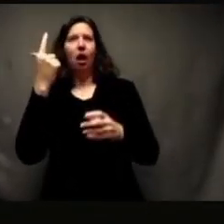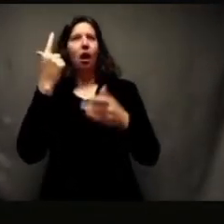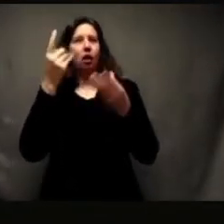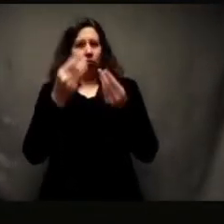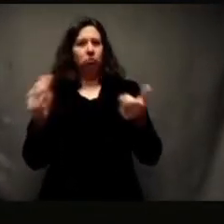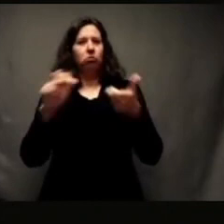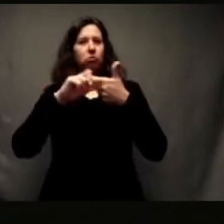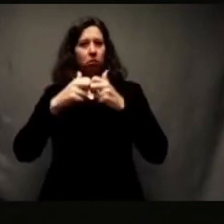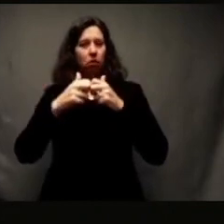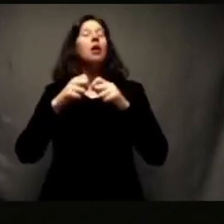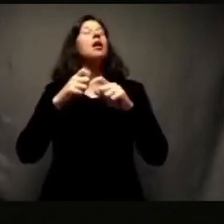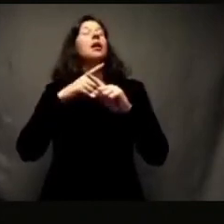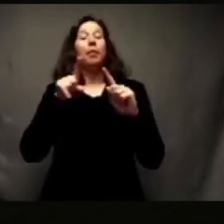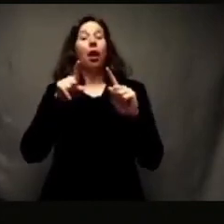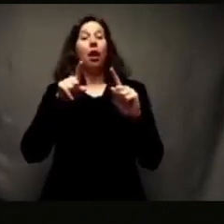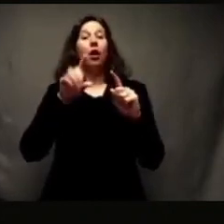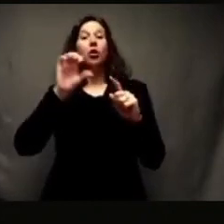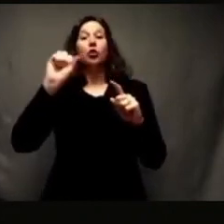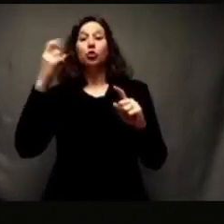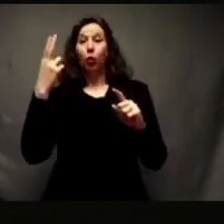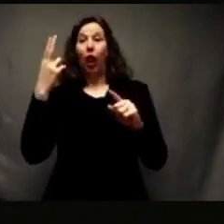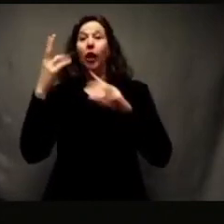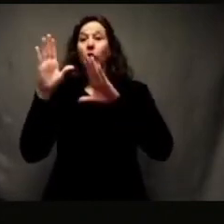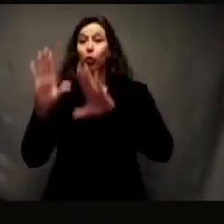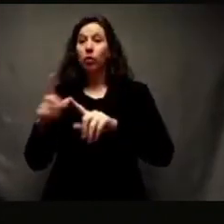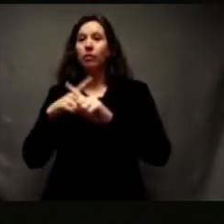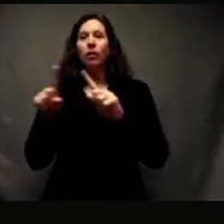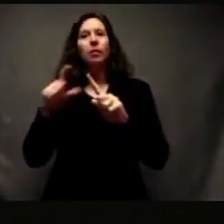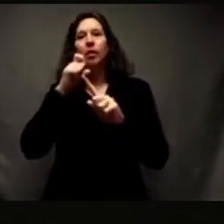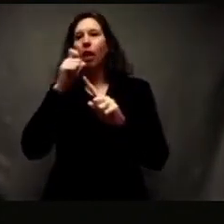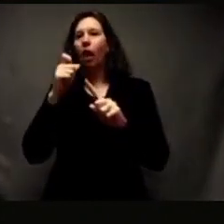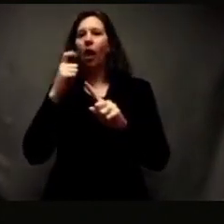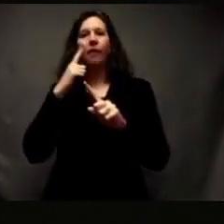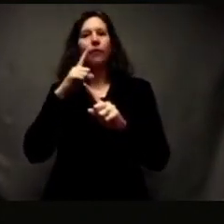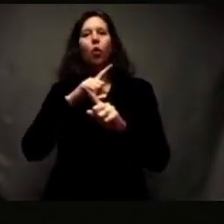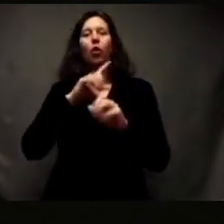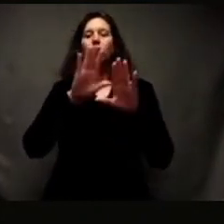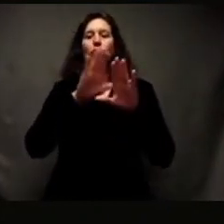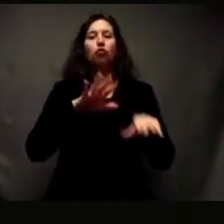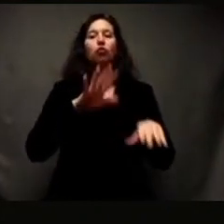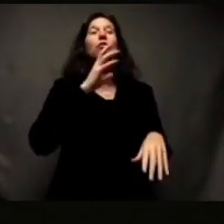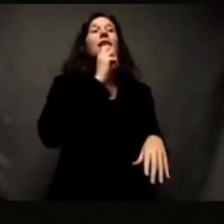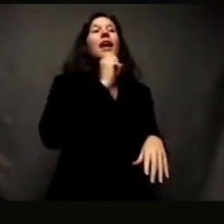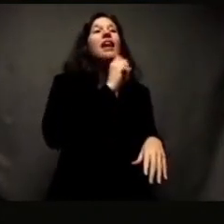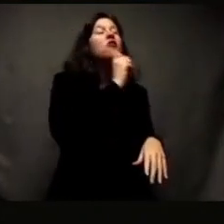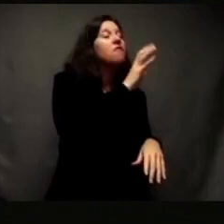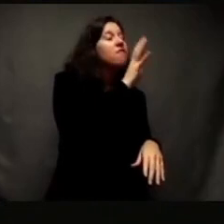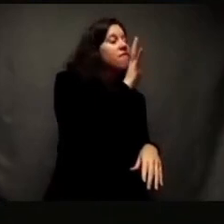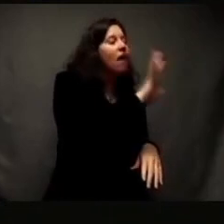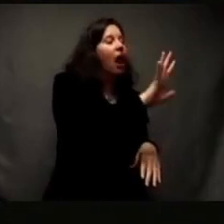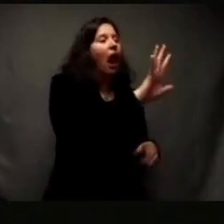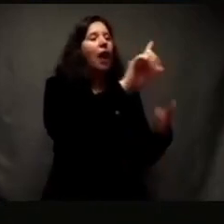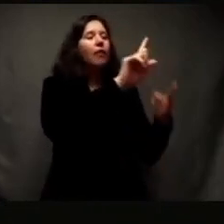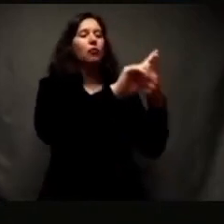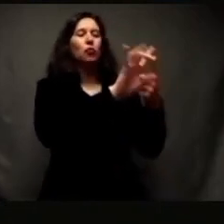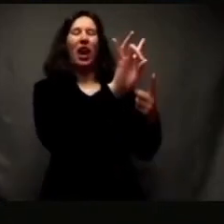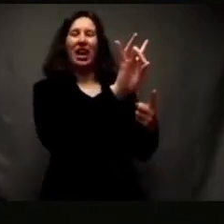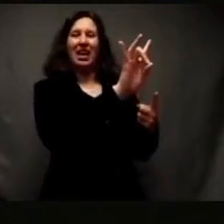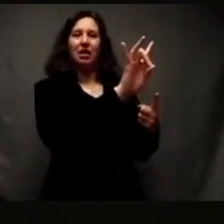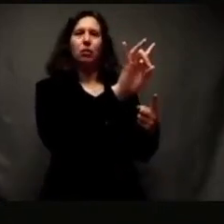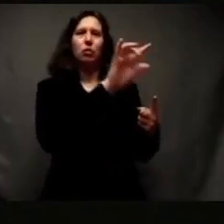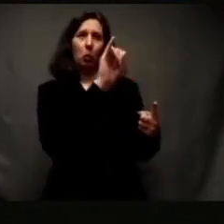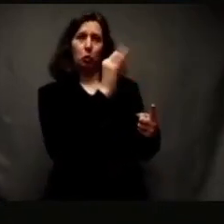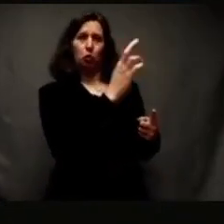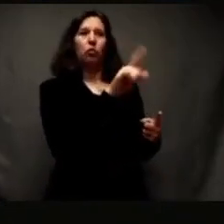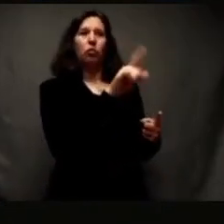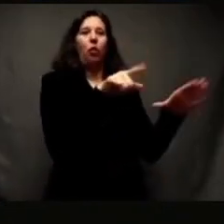as wonderful as it is, isn't quite there for children ages 5 to 8. So we needed a tool that was there for children that maybe